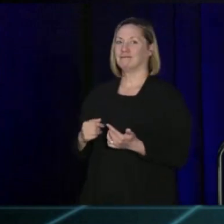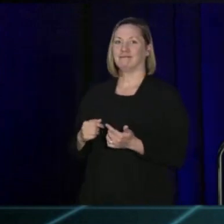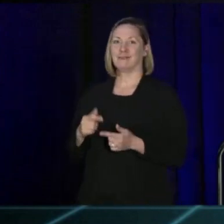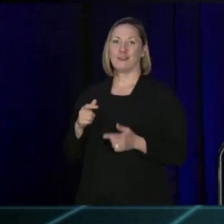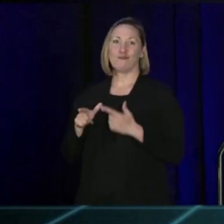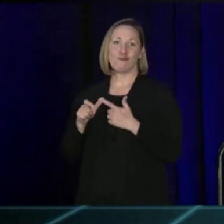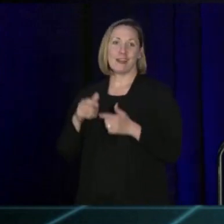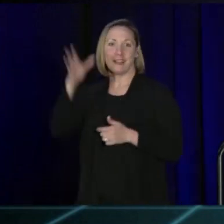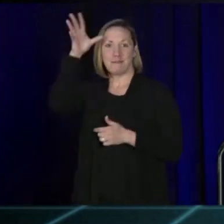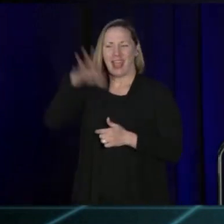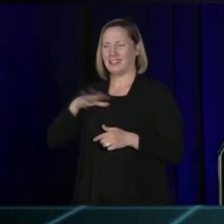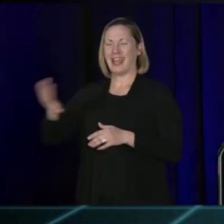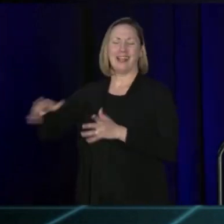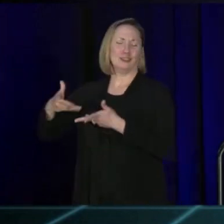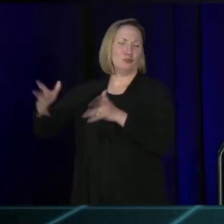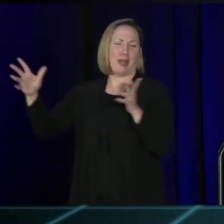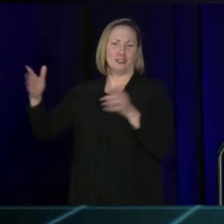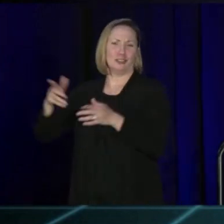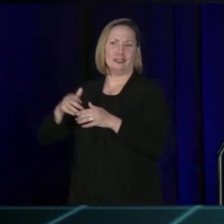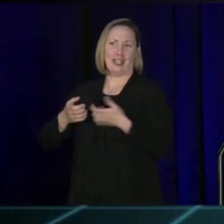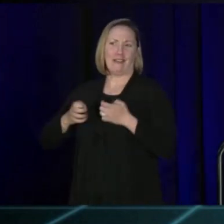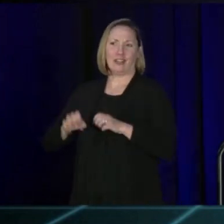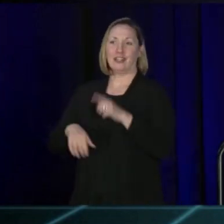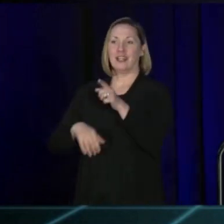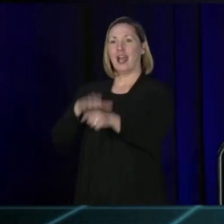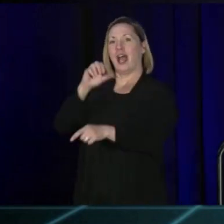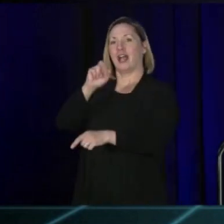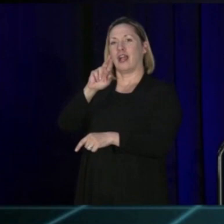That's too much effort. Cross.